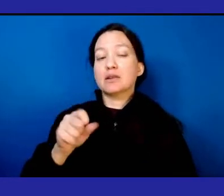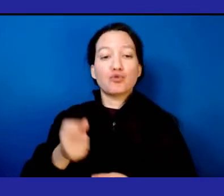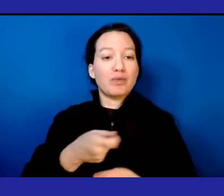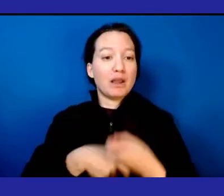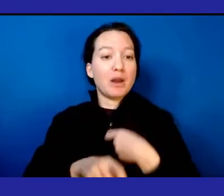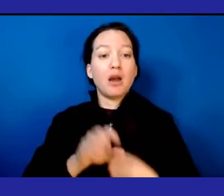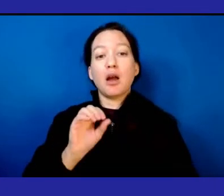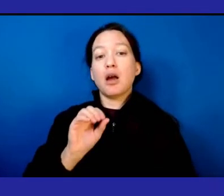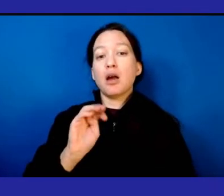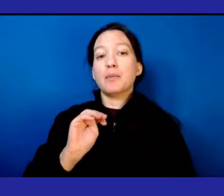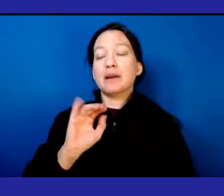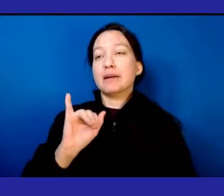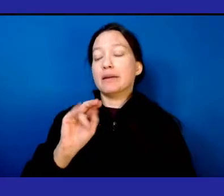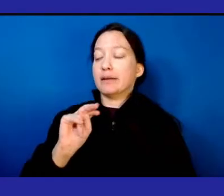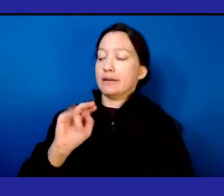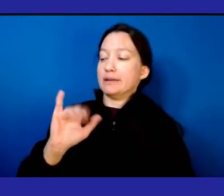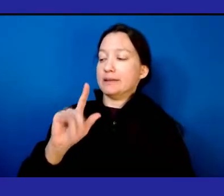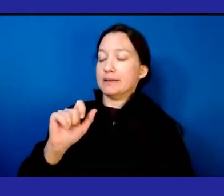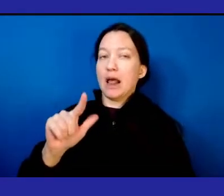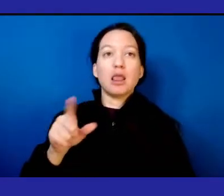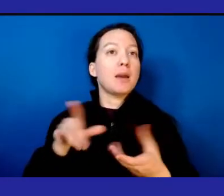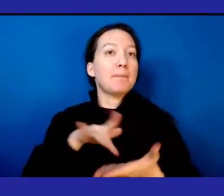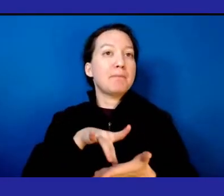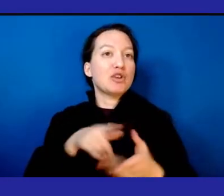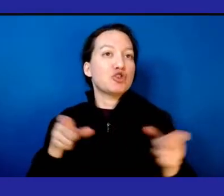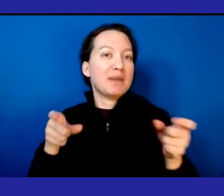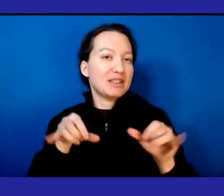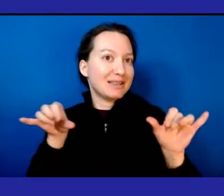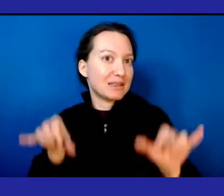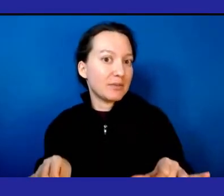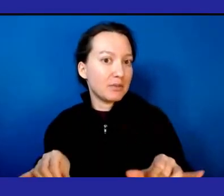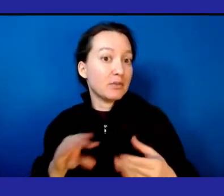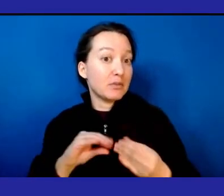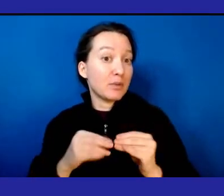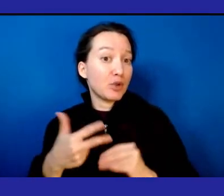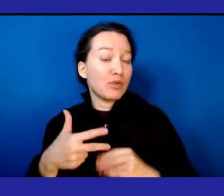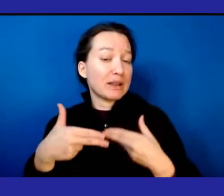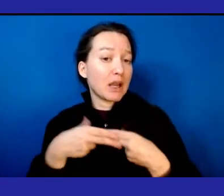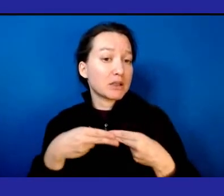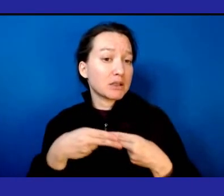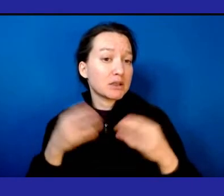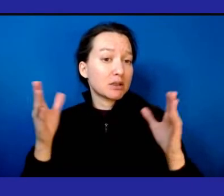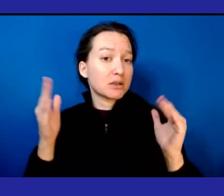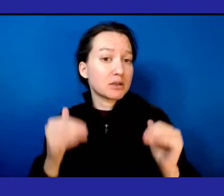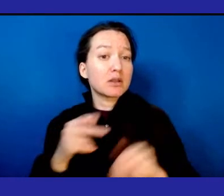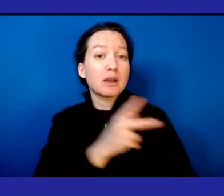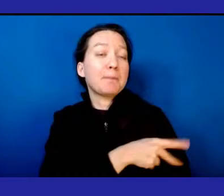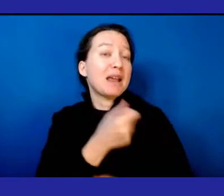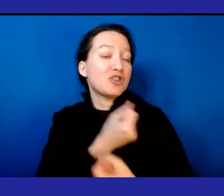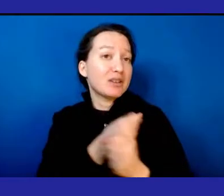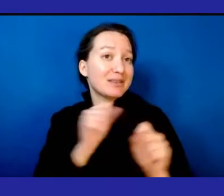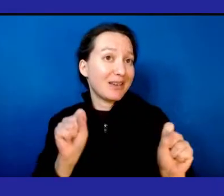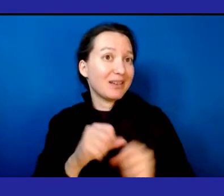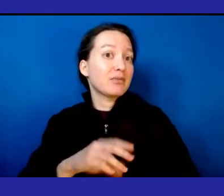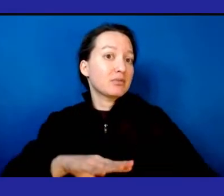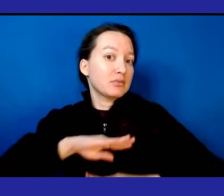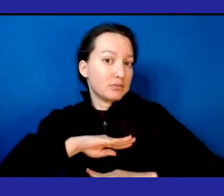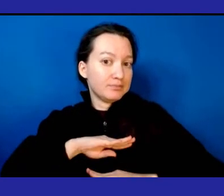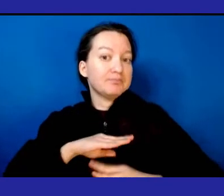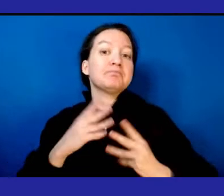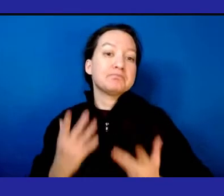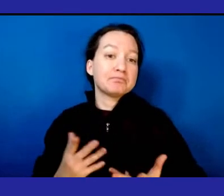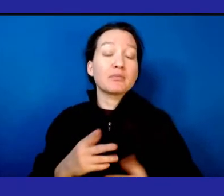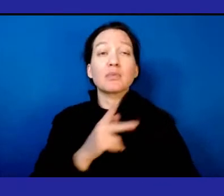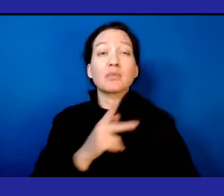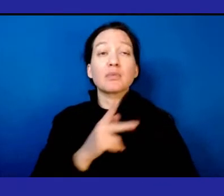Omnicell medication management systems. Slide number 3, patient safety and satisfaction. So